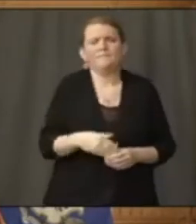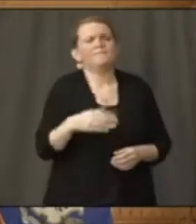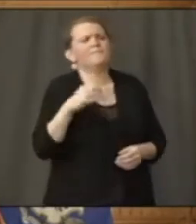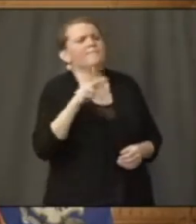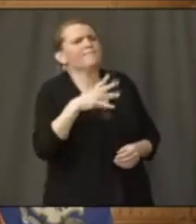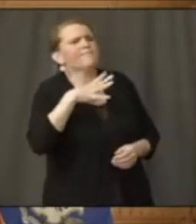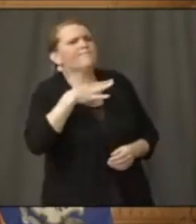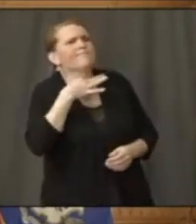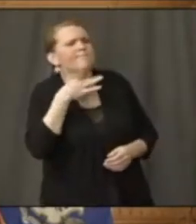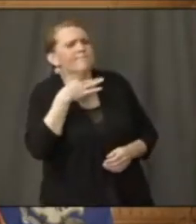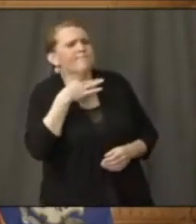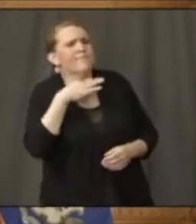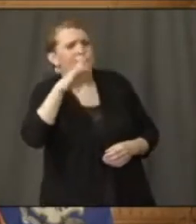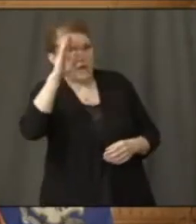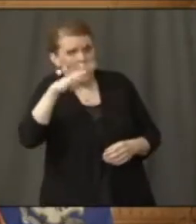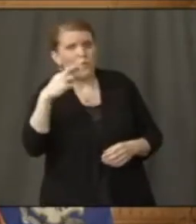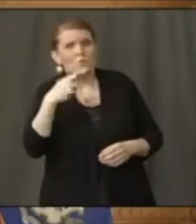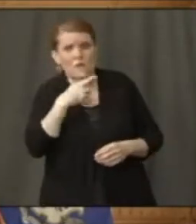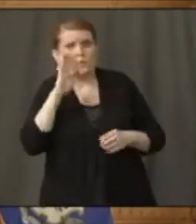all employees are going to be tested